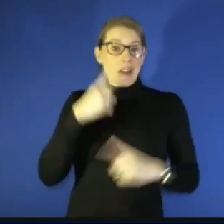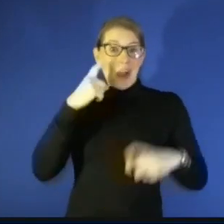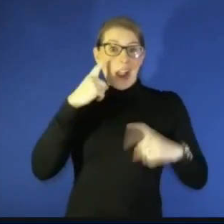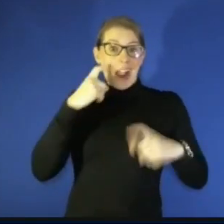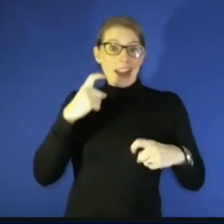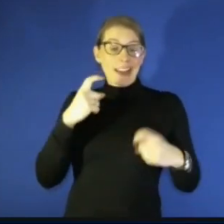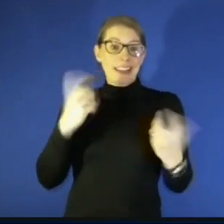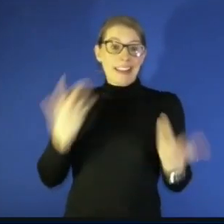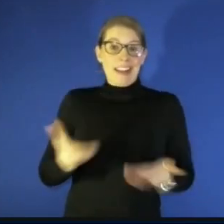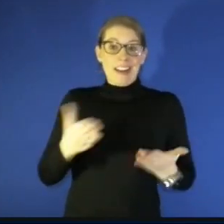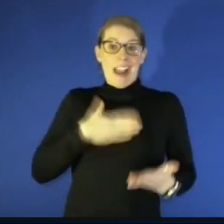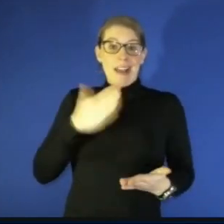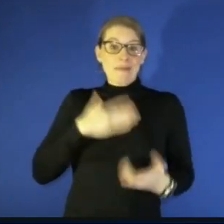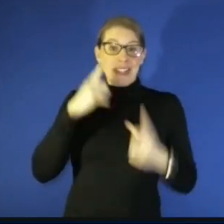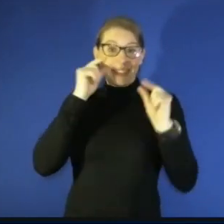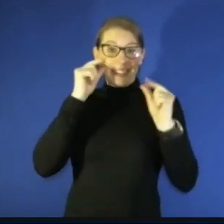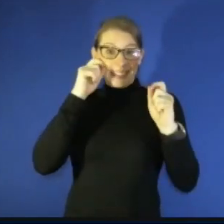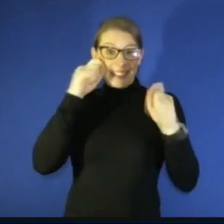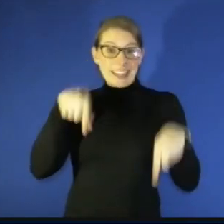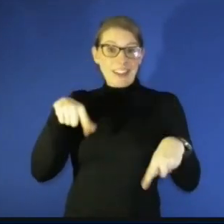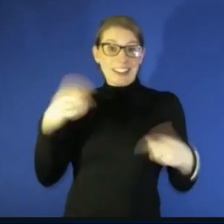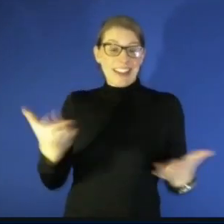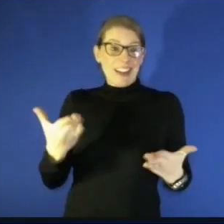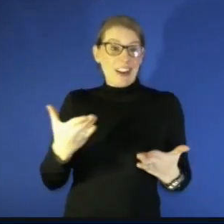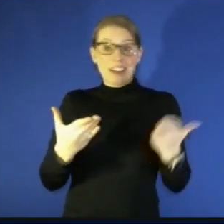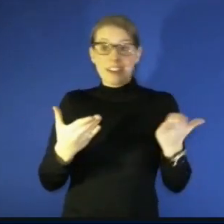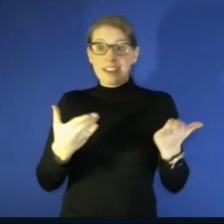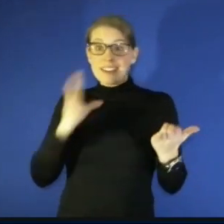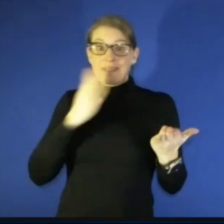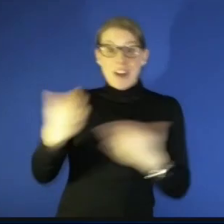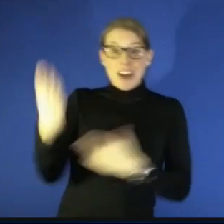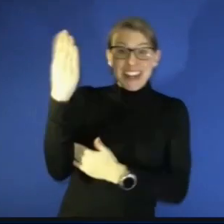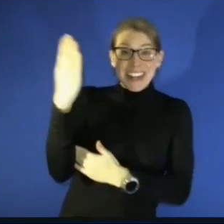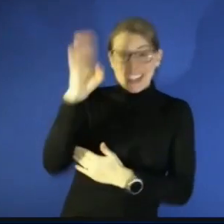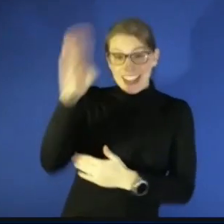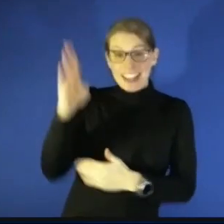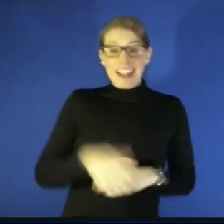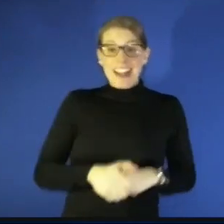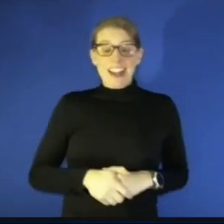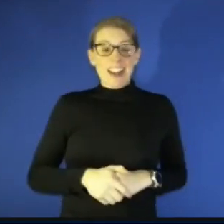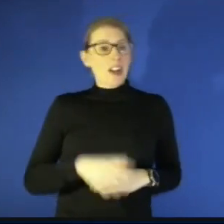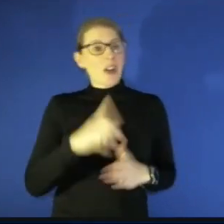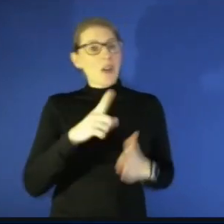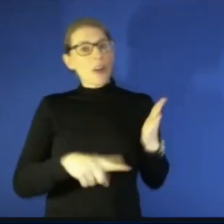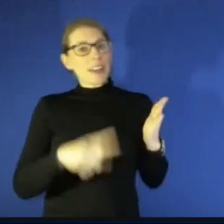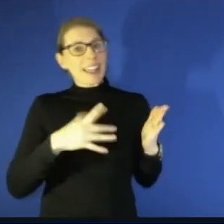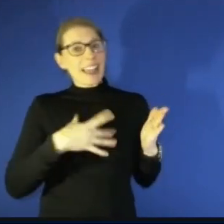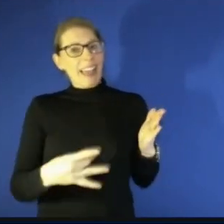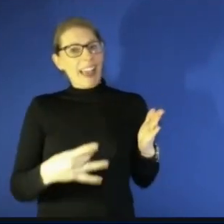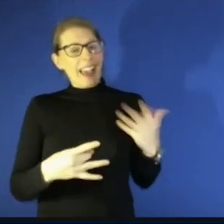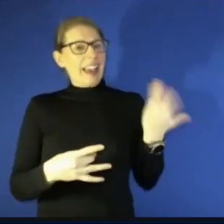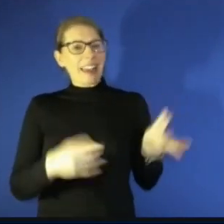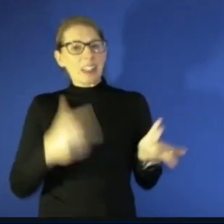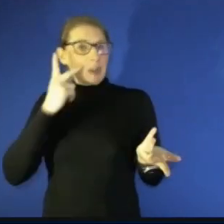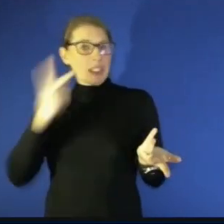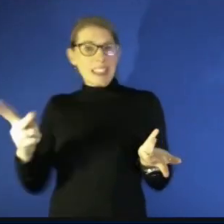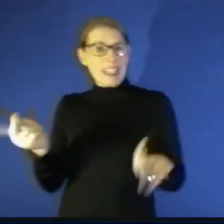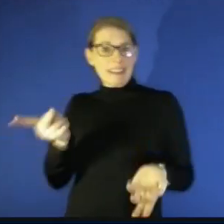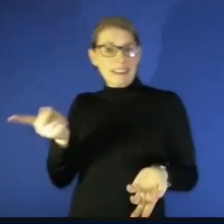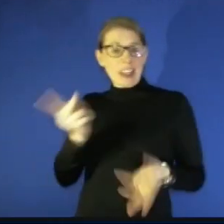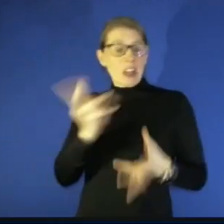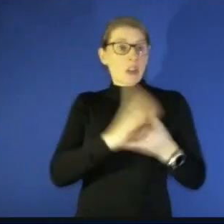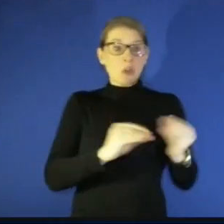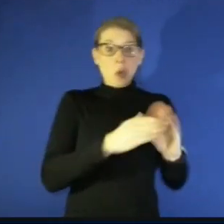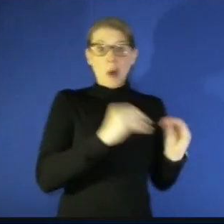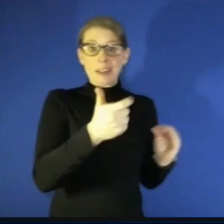ladies. Dr. Ebersole, what's it like to see? Good morning. What's it like, Dr. Ebersole, first just to see the story and to see their faces this